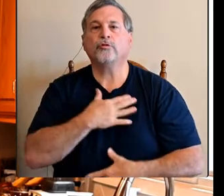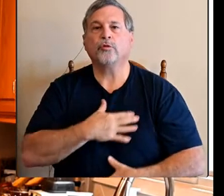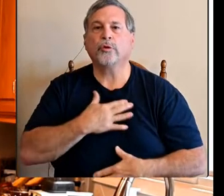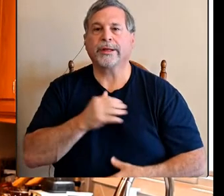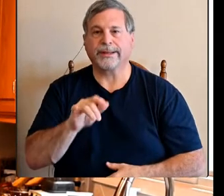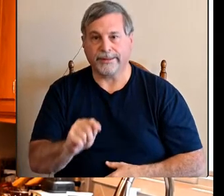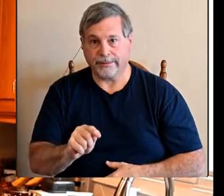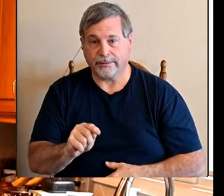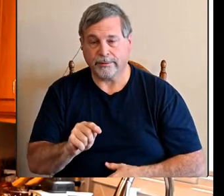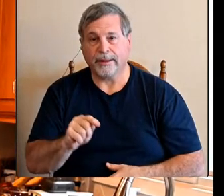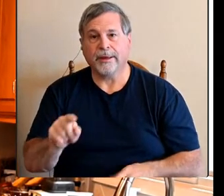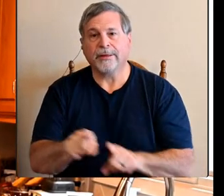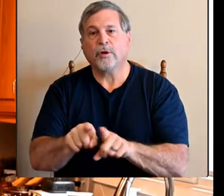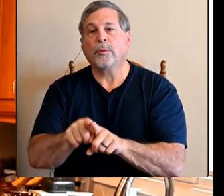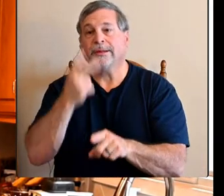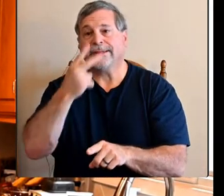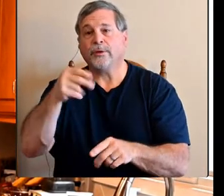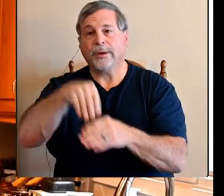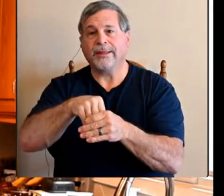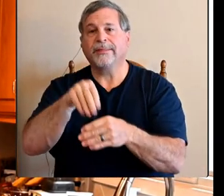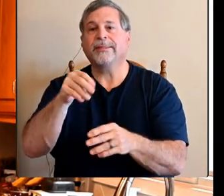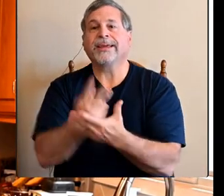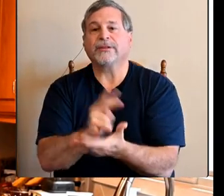as always we'll see you back in the kitchen